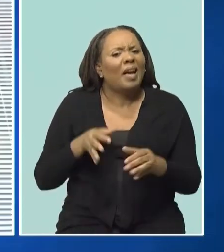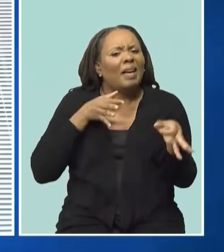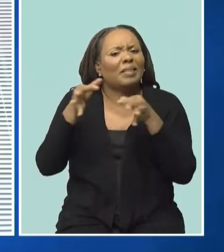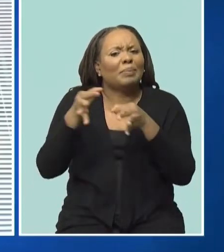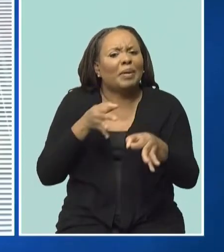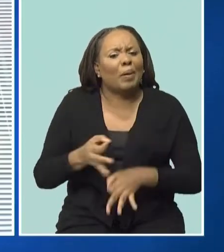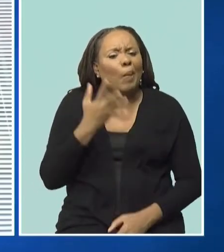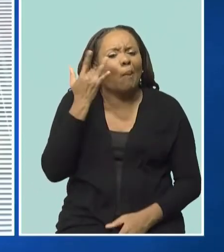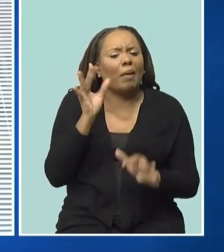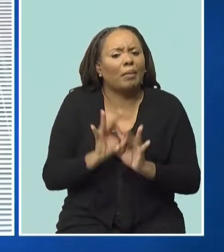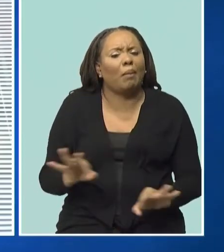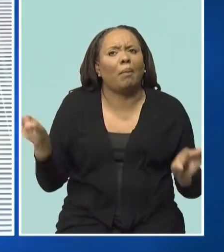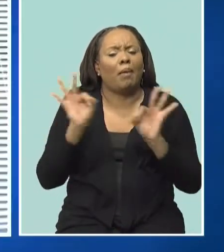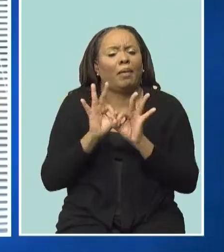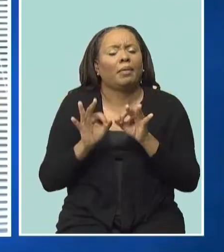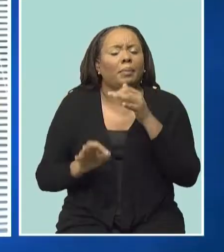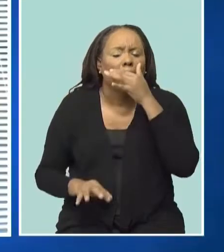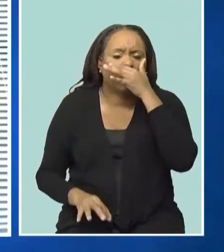its relevance today.